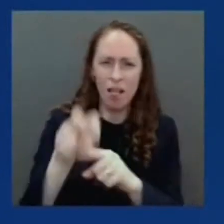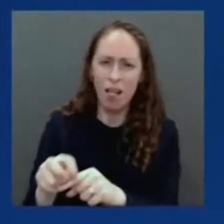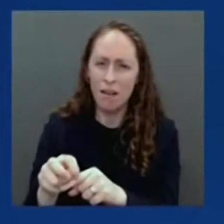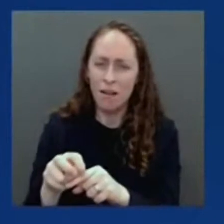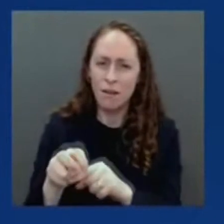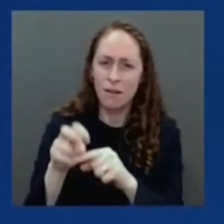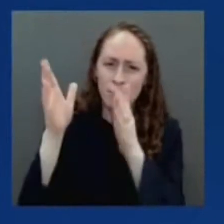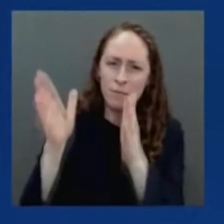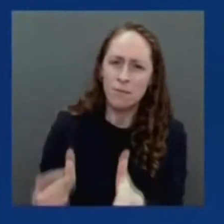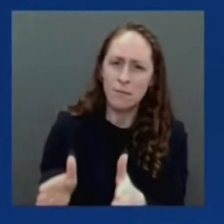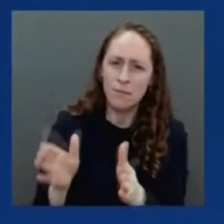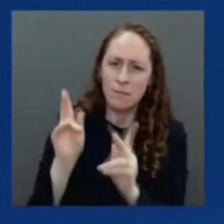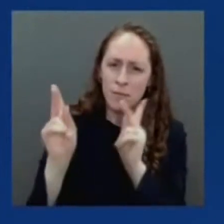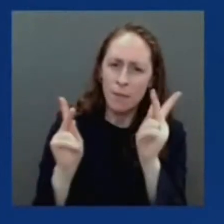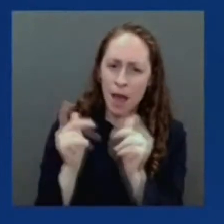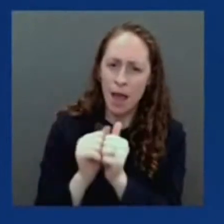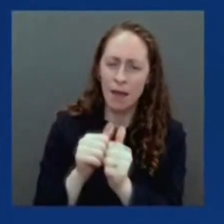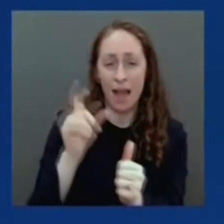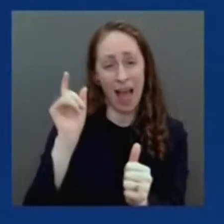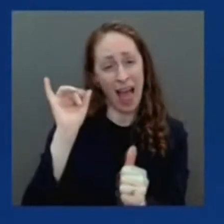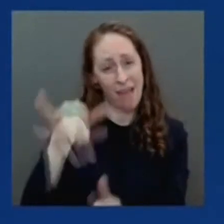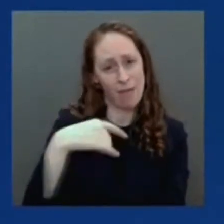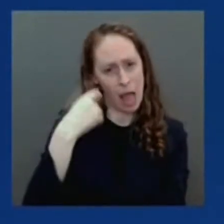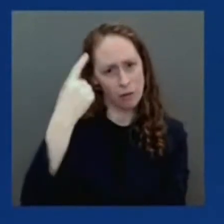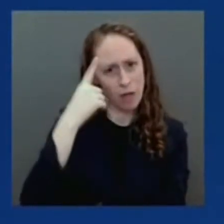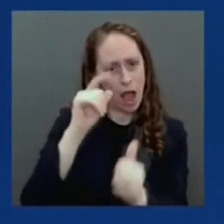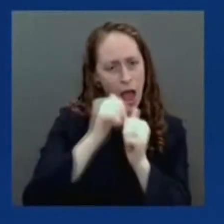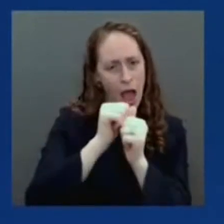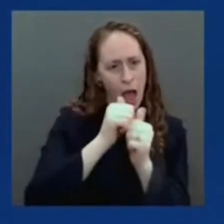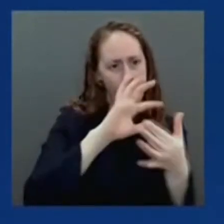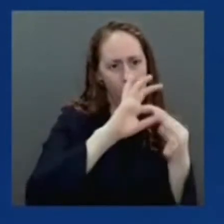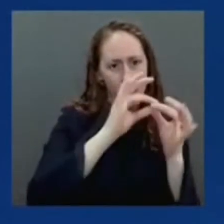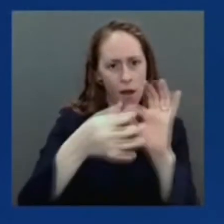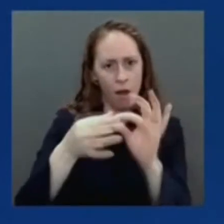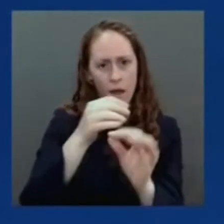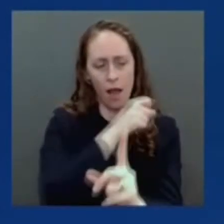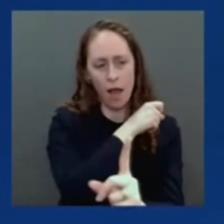as well as prepare for a response. So I'm definitely in favor of that.